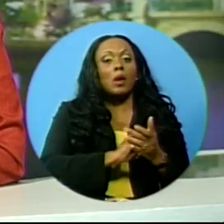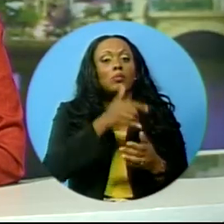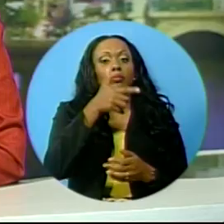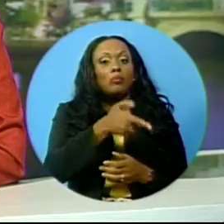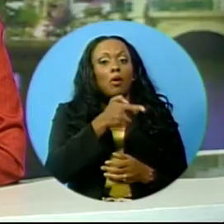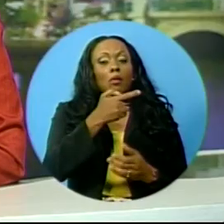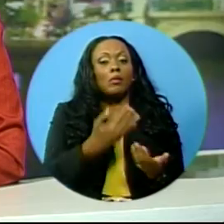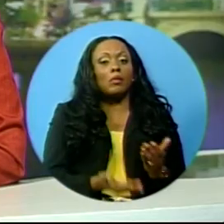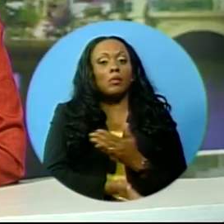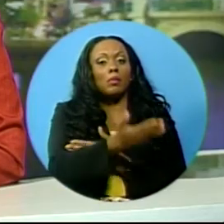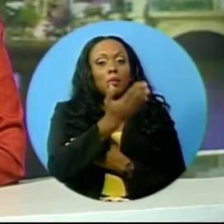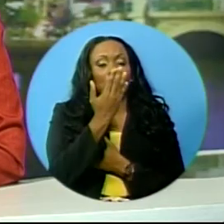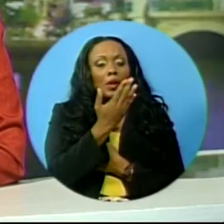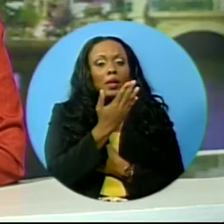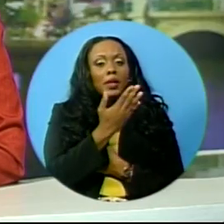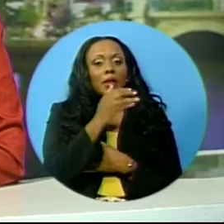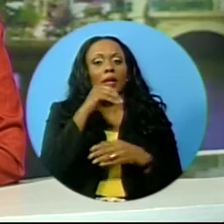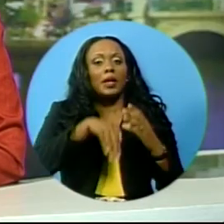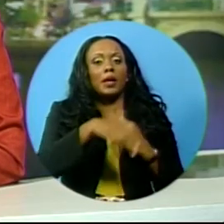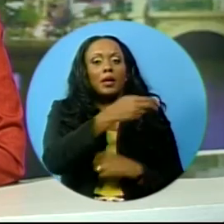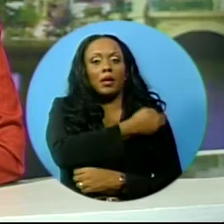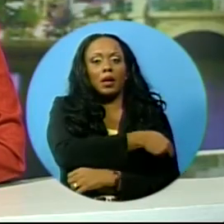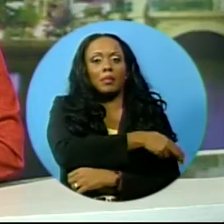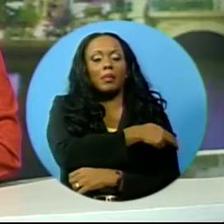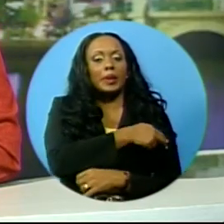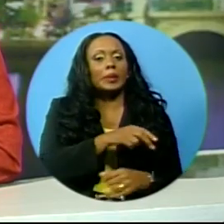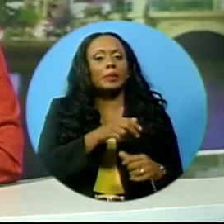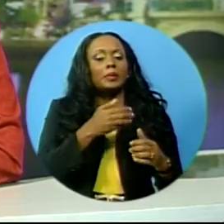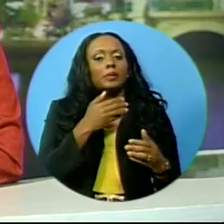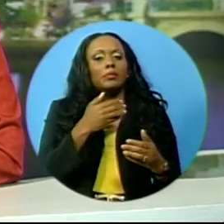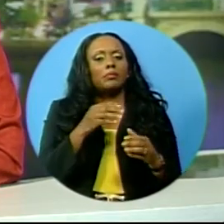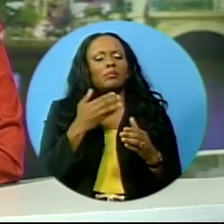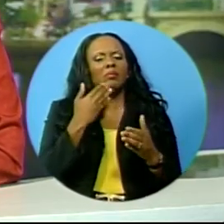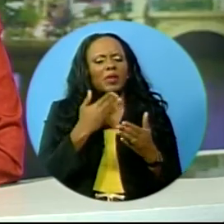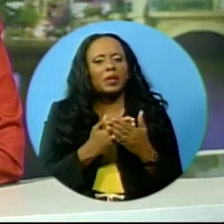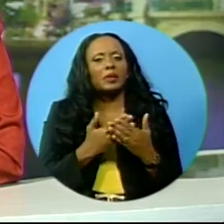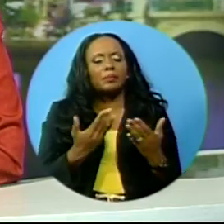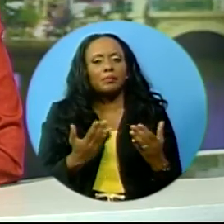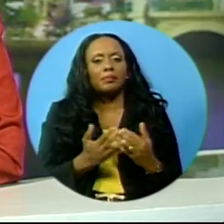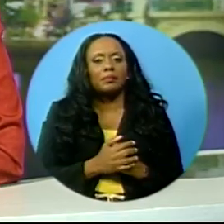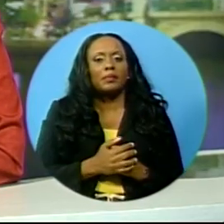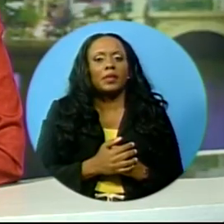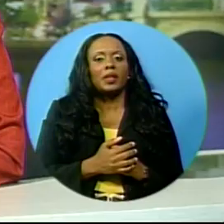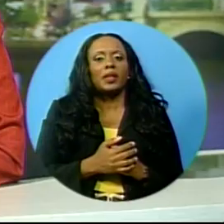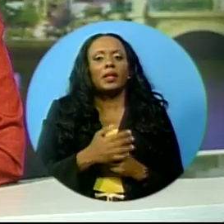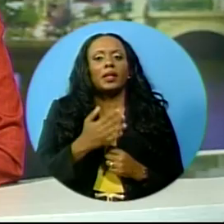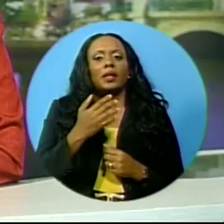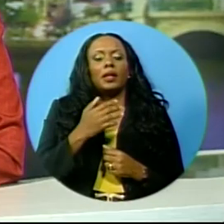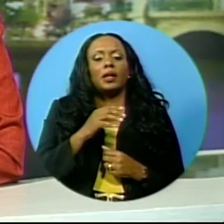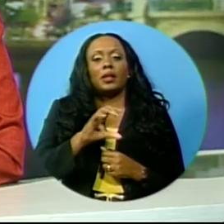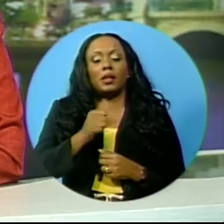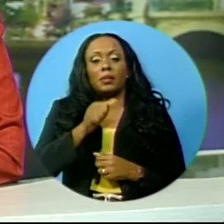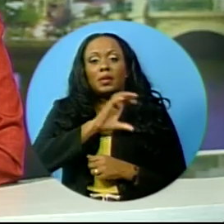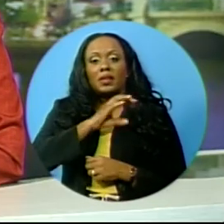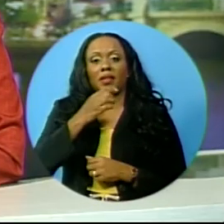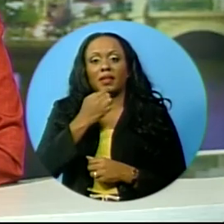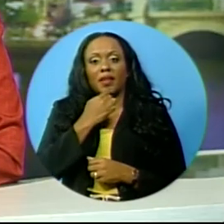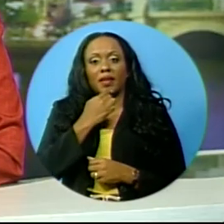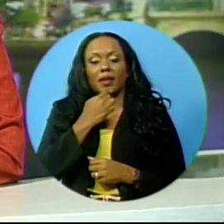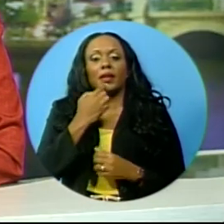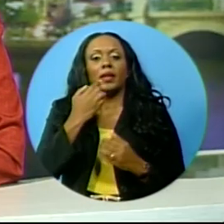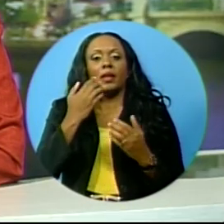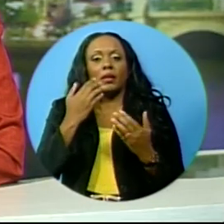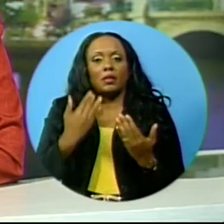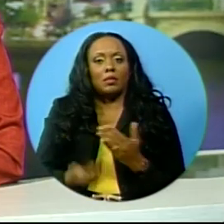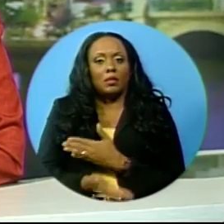since reported that the constable is in stable condition and under medical care. He says, too, that during this morning's operations, police